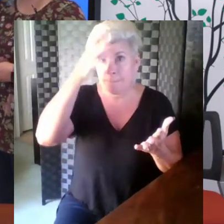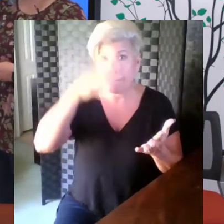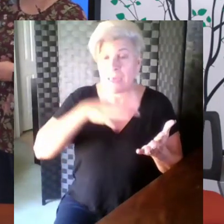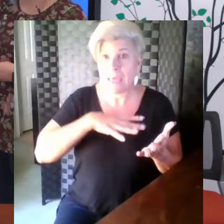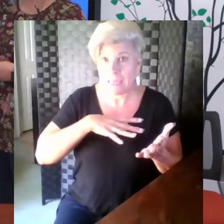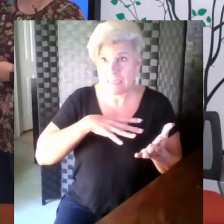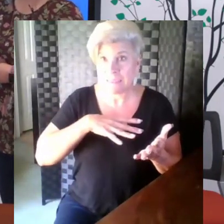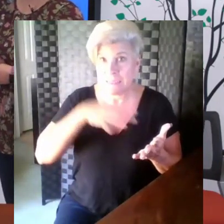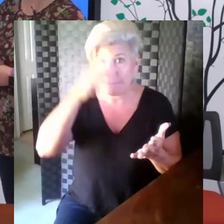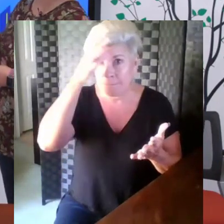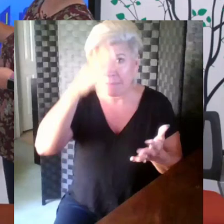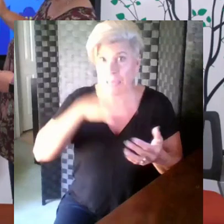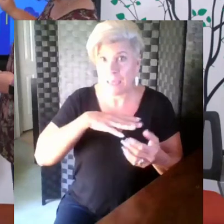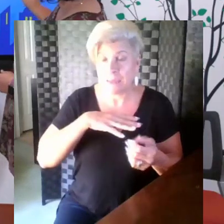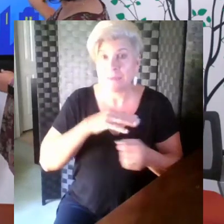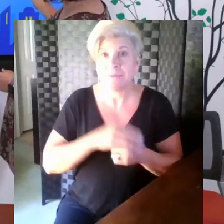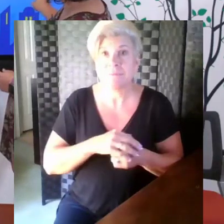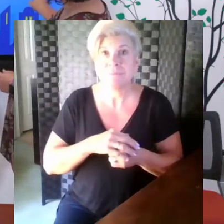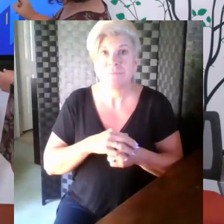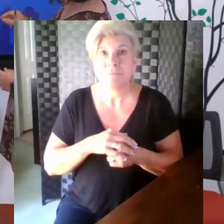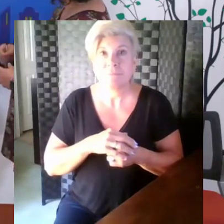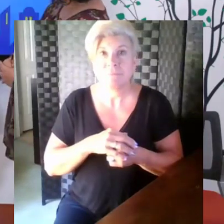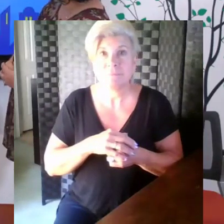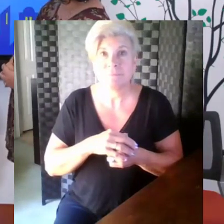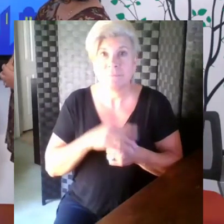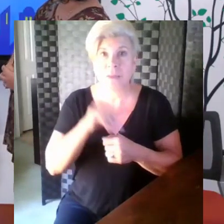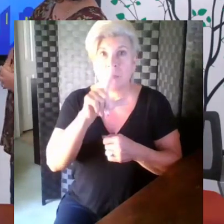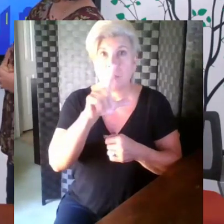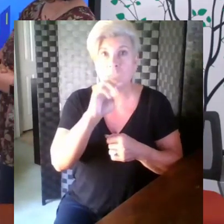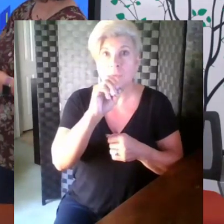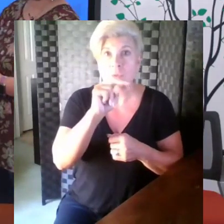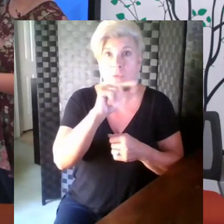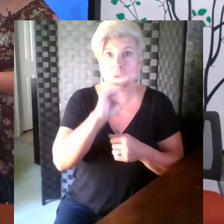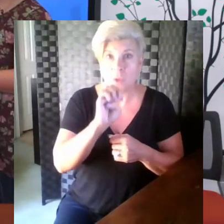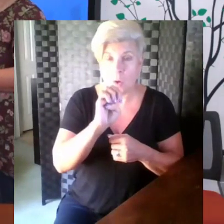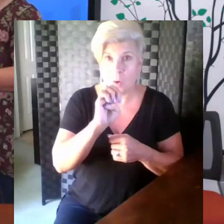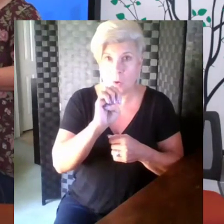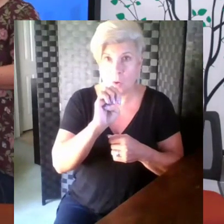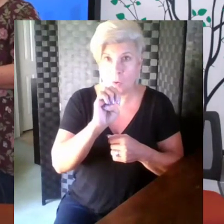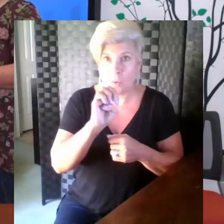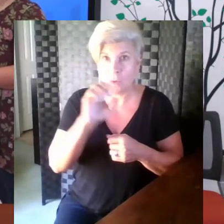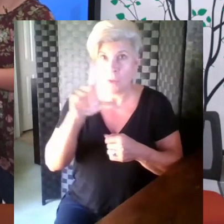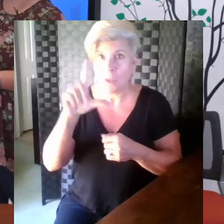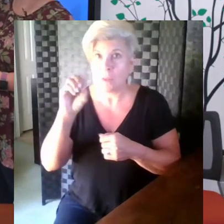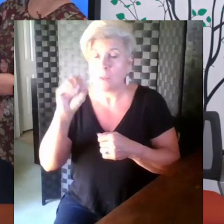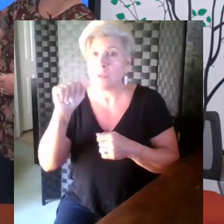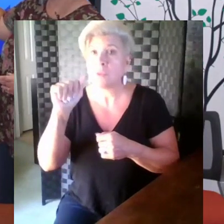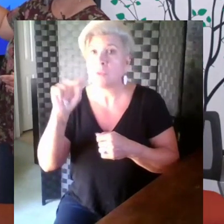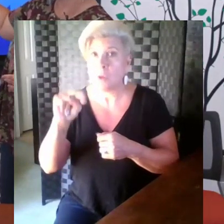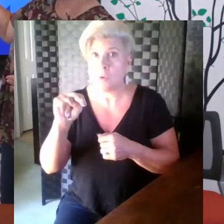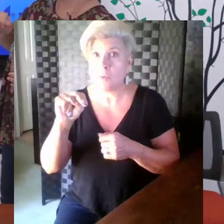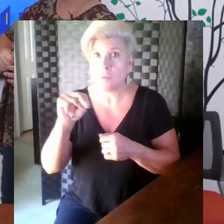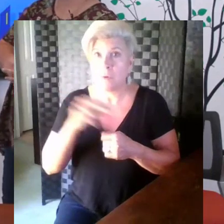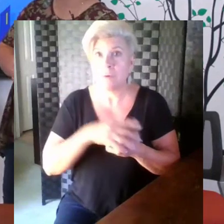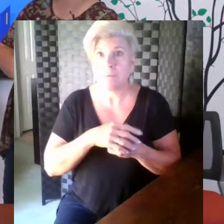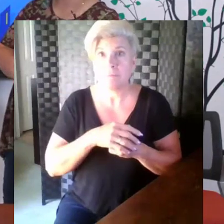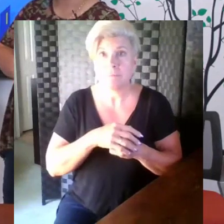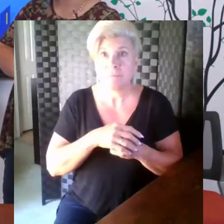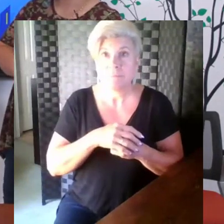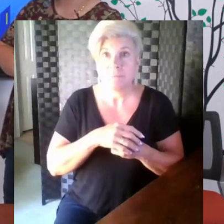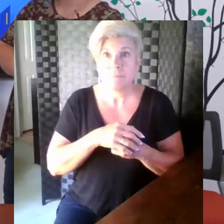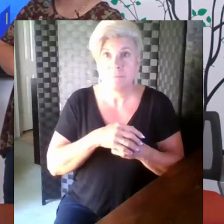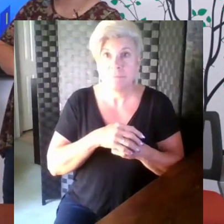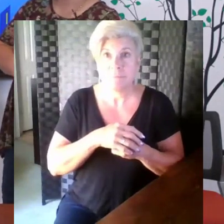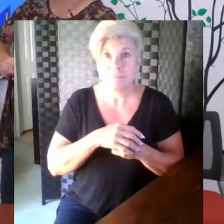of female is male. Let's try another set. Loan and loan.